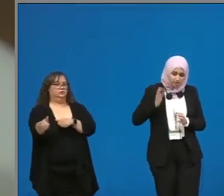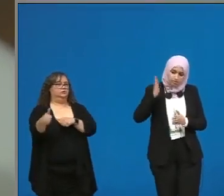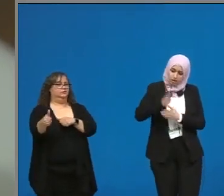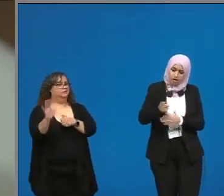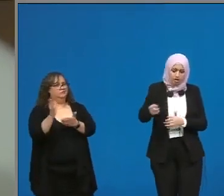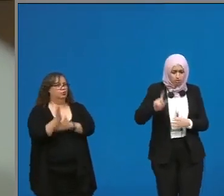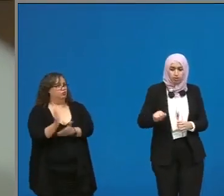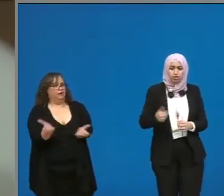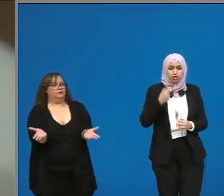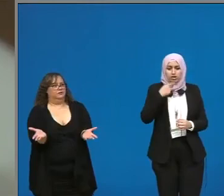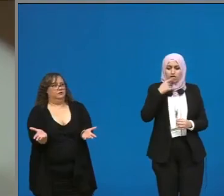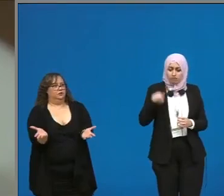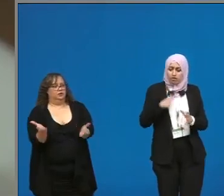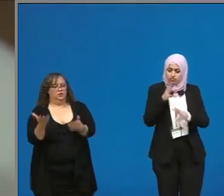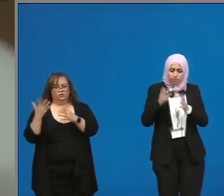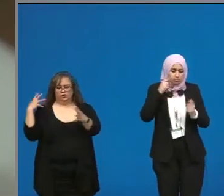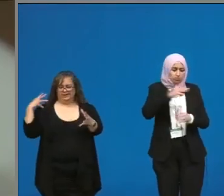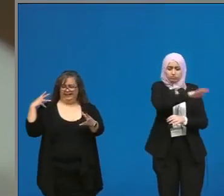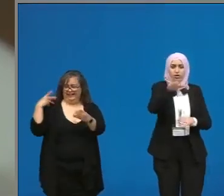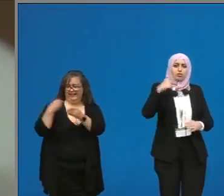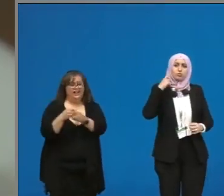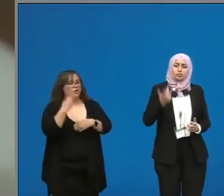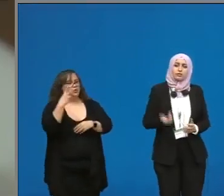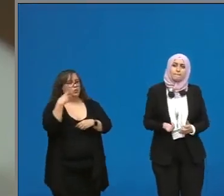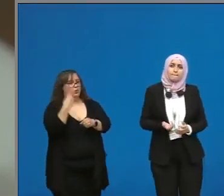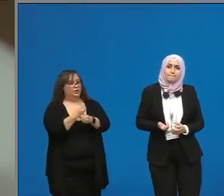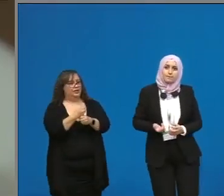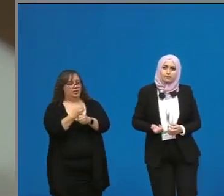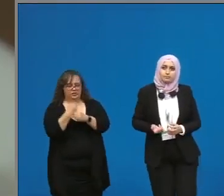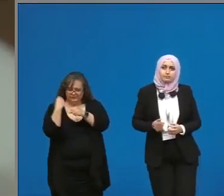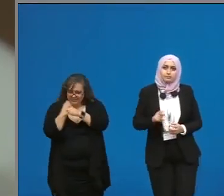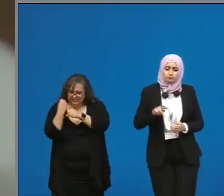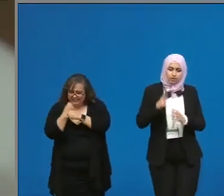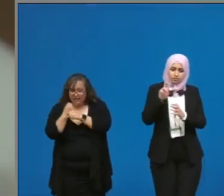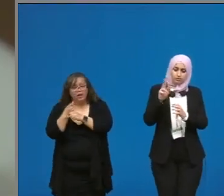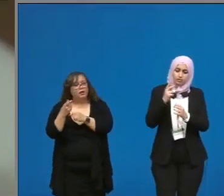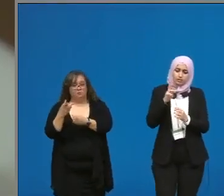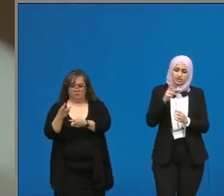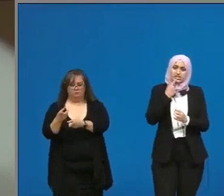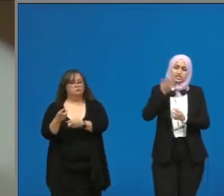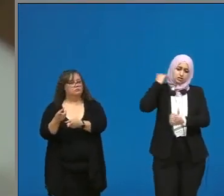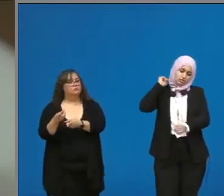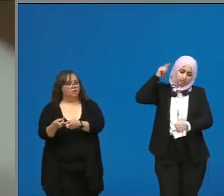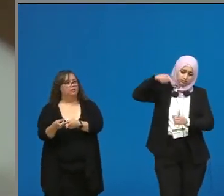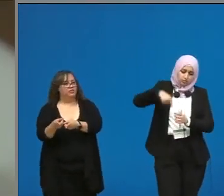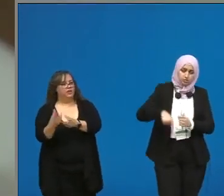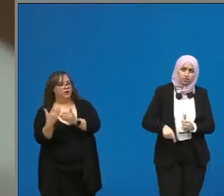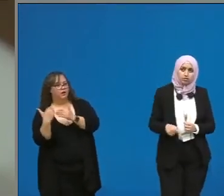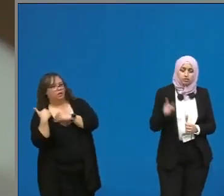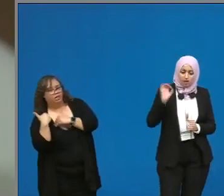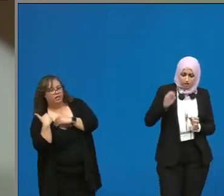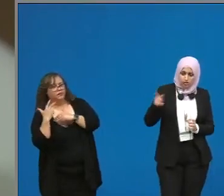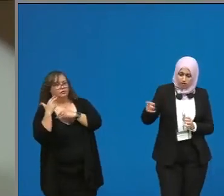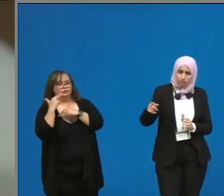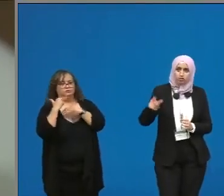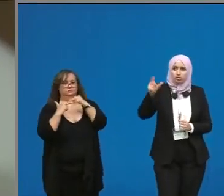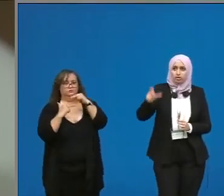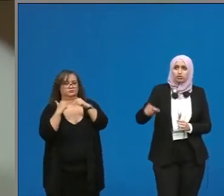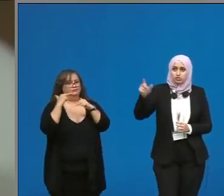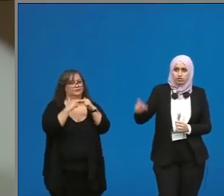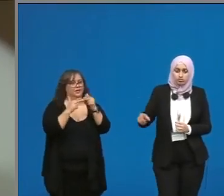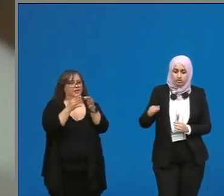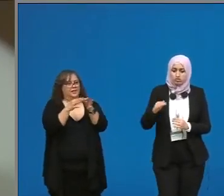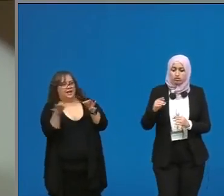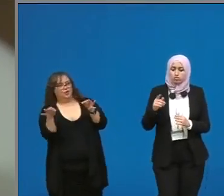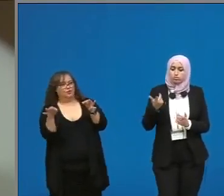from last 2 years until now, they are the people who are really building the language